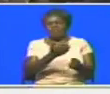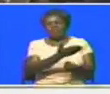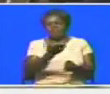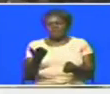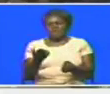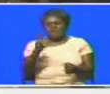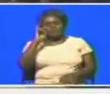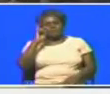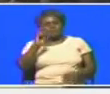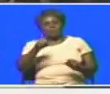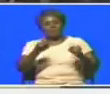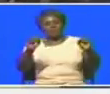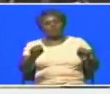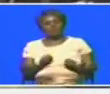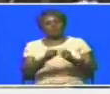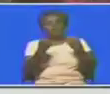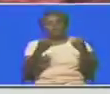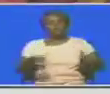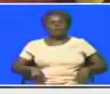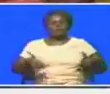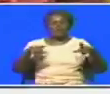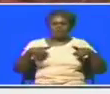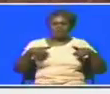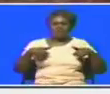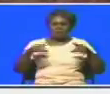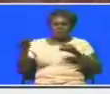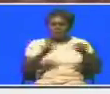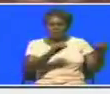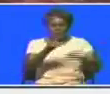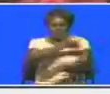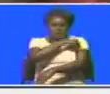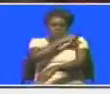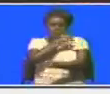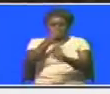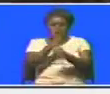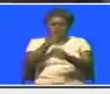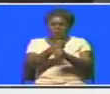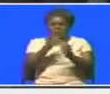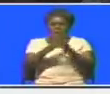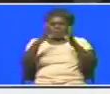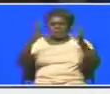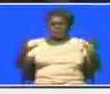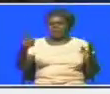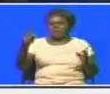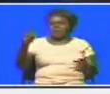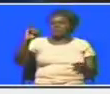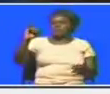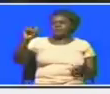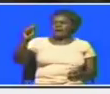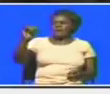that we can save these people's lives. The mobile clinics will operate throughout the larger TRT sub-county